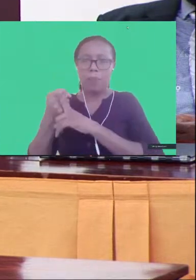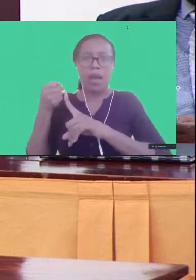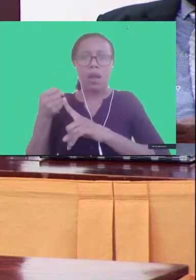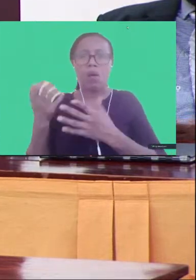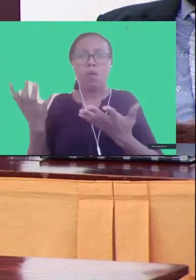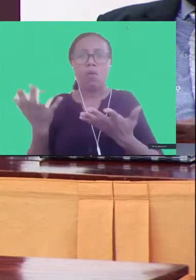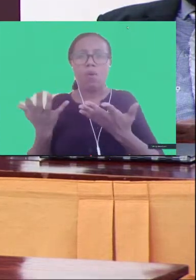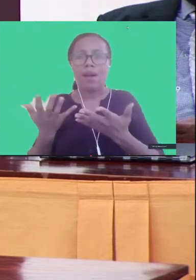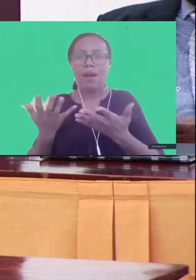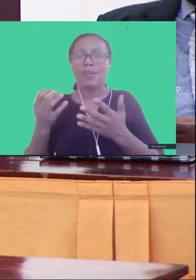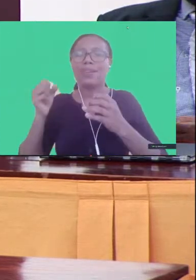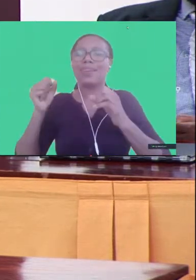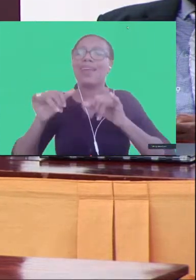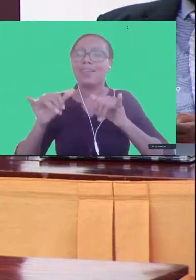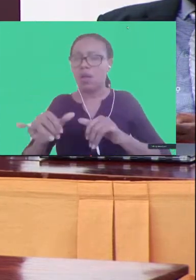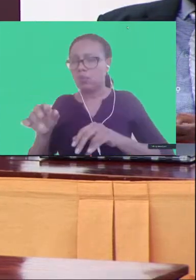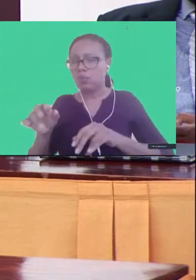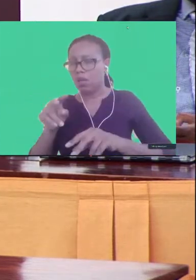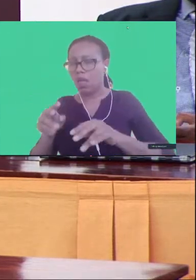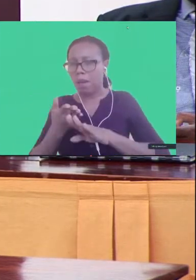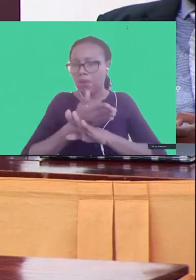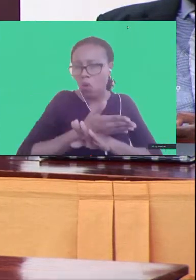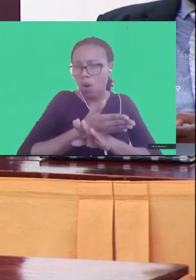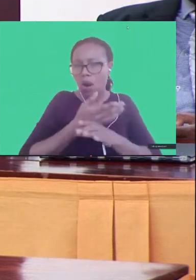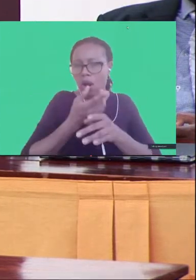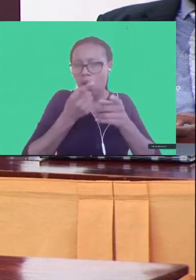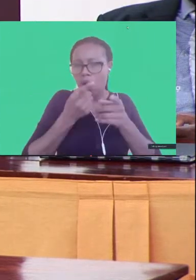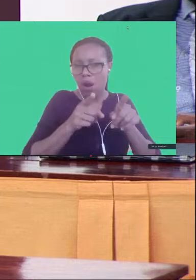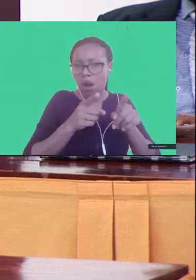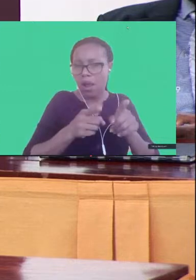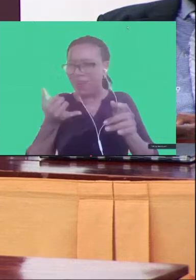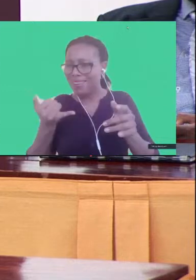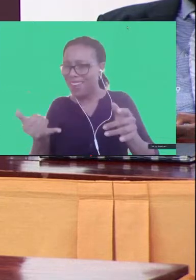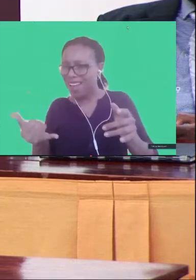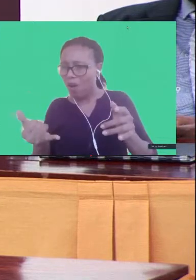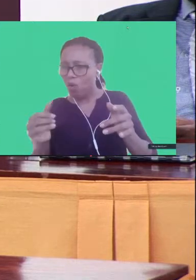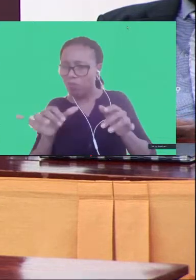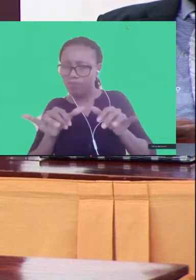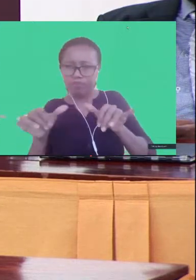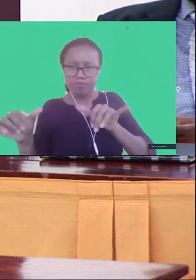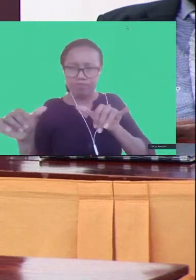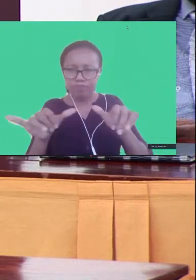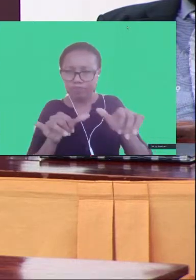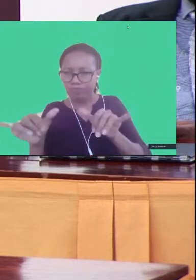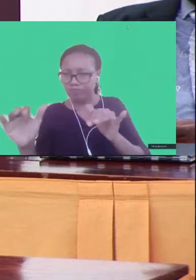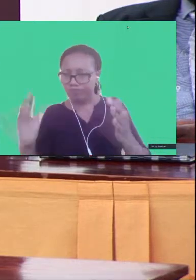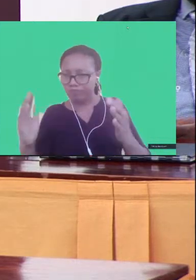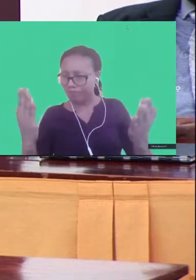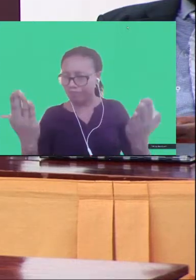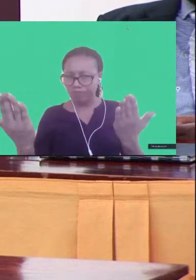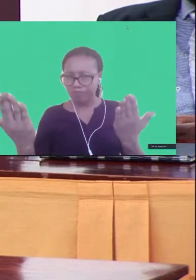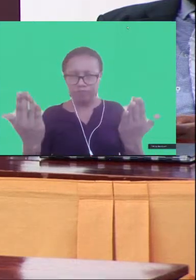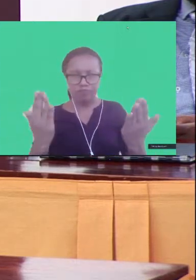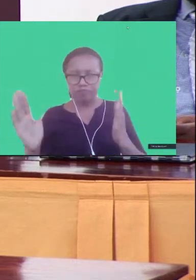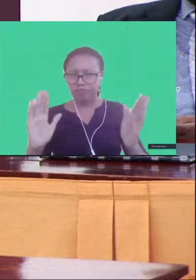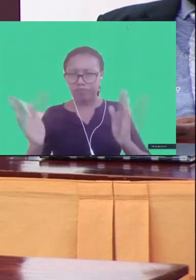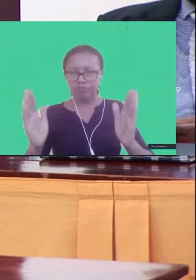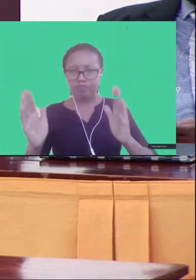the baseline survey studies in Q2 of this year. And those studies and the stakeholder consultations would